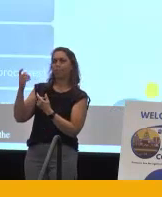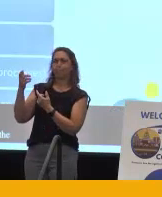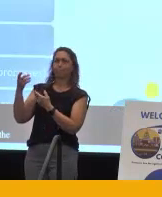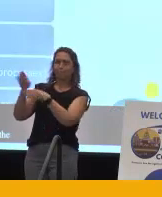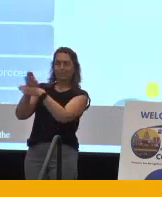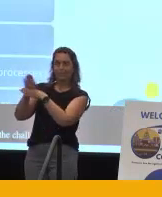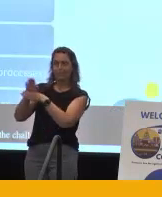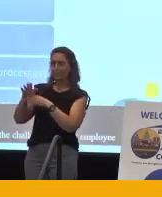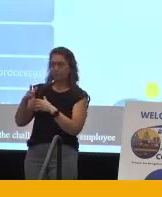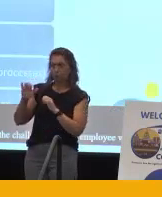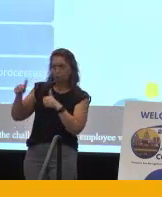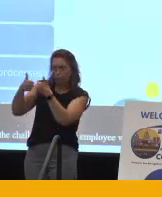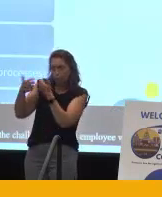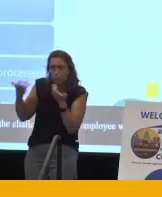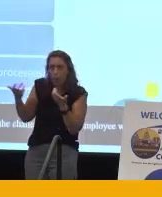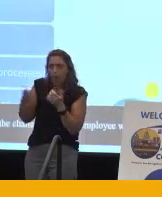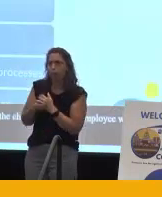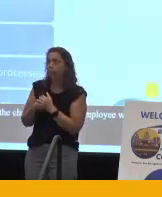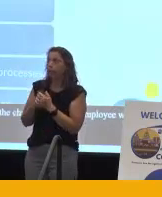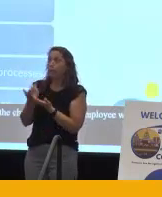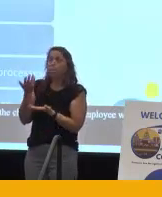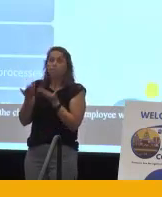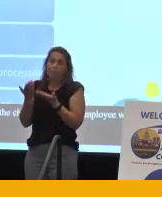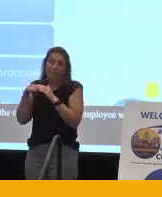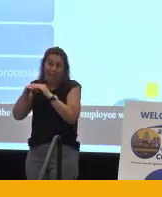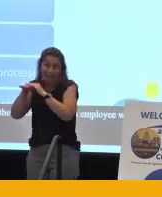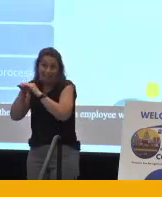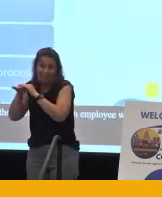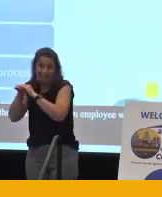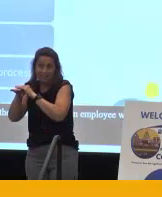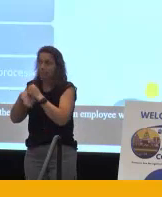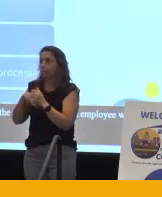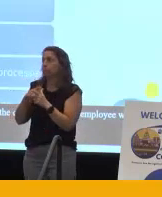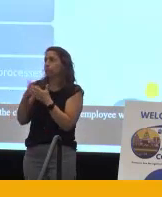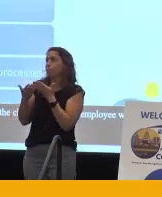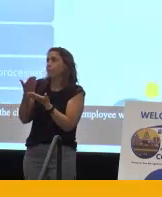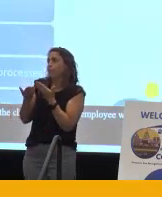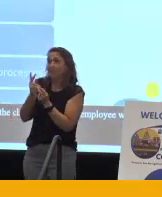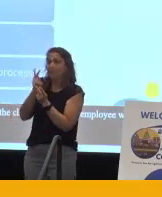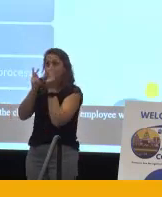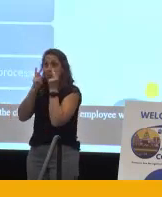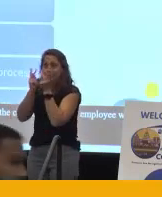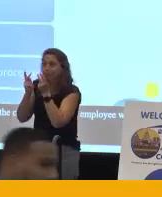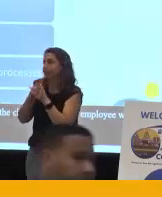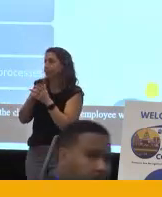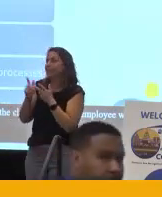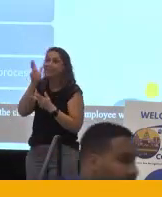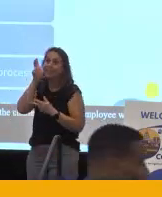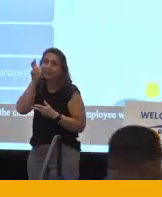person, is it mobility or access? Is it vision? Is it hearing?